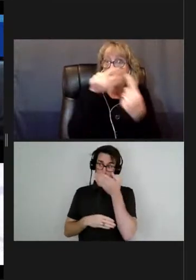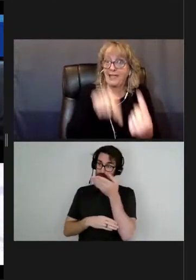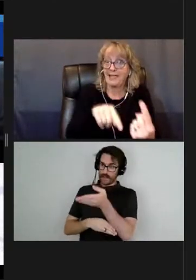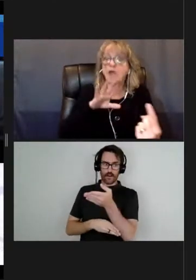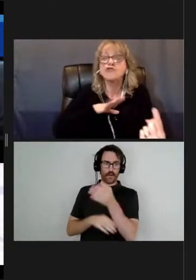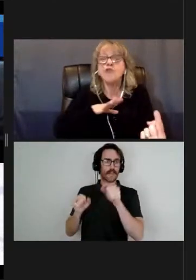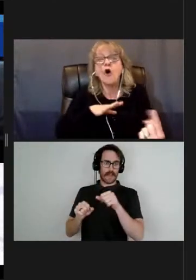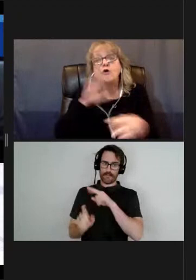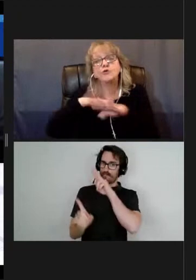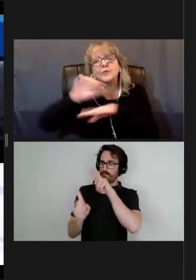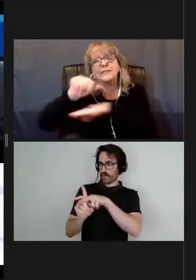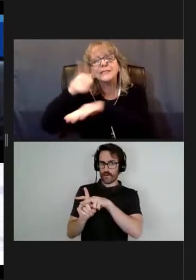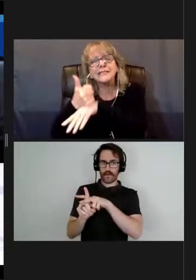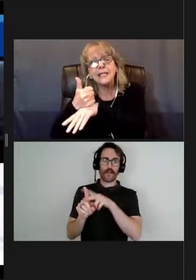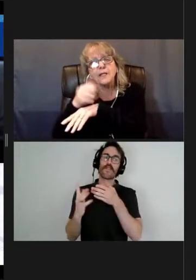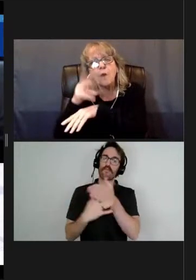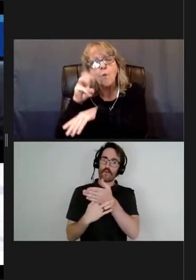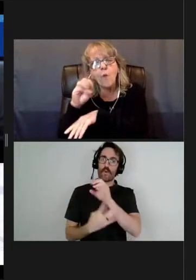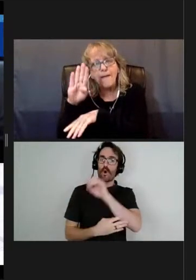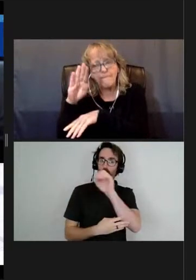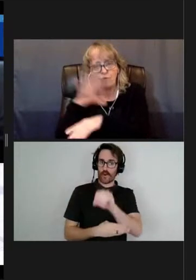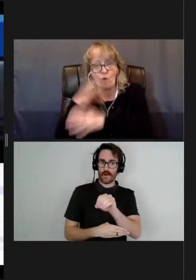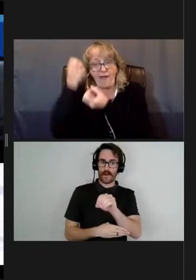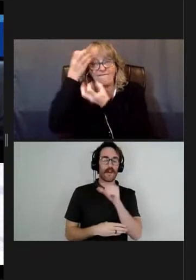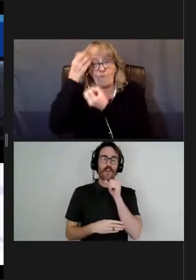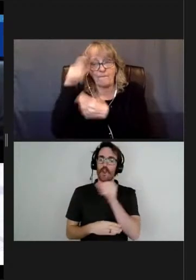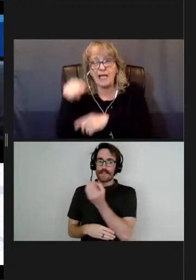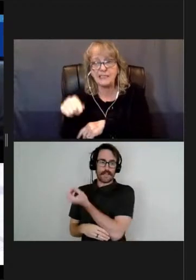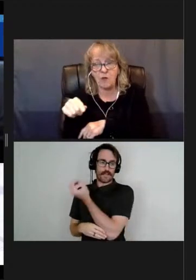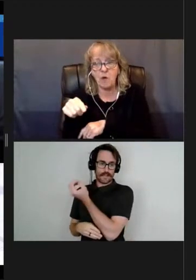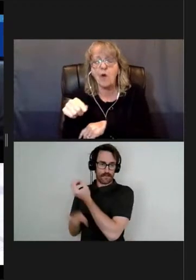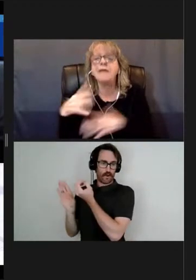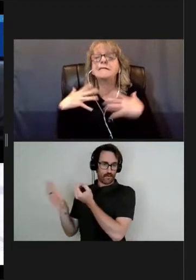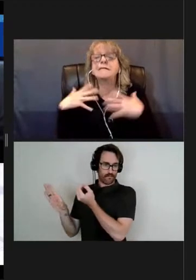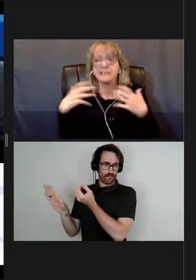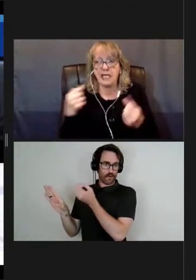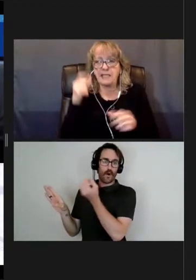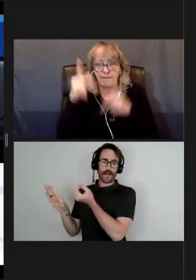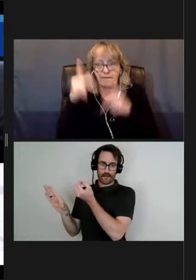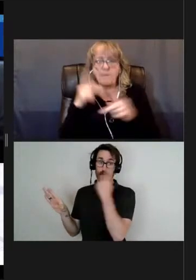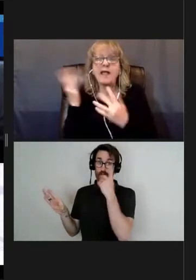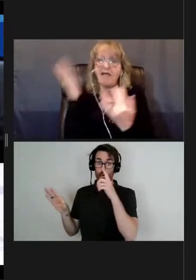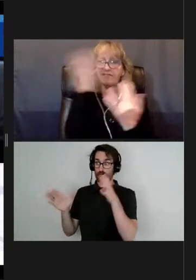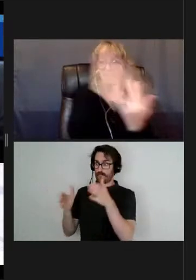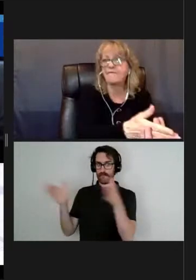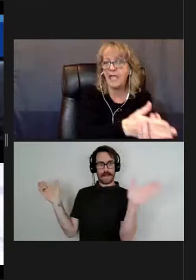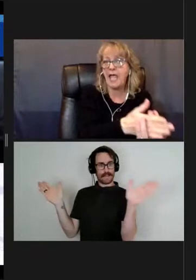those, in contrast to the mass vaccination clinics, which go through the provincial booking system.